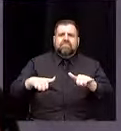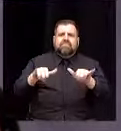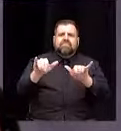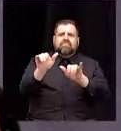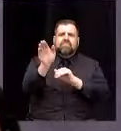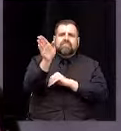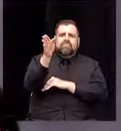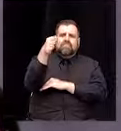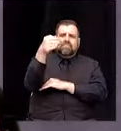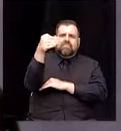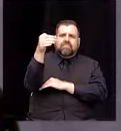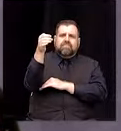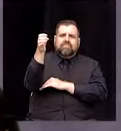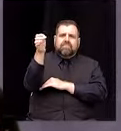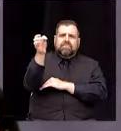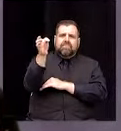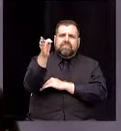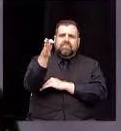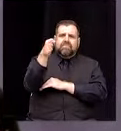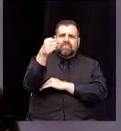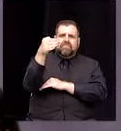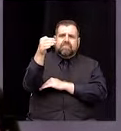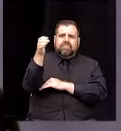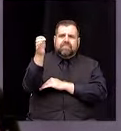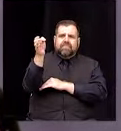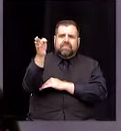banner yet